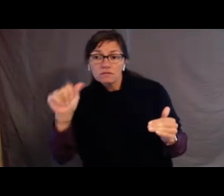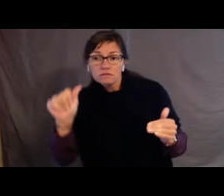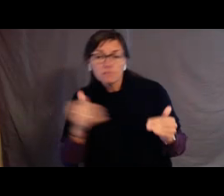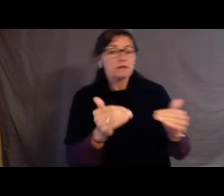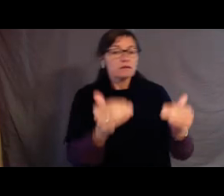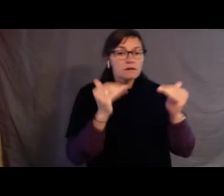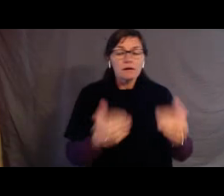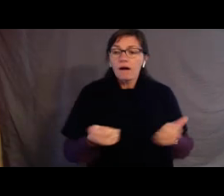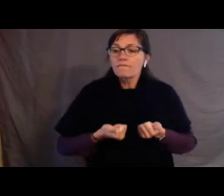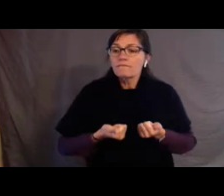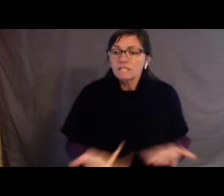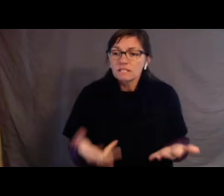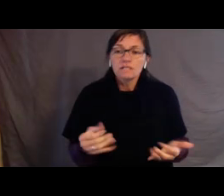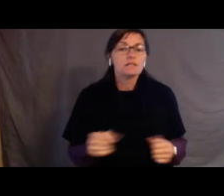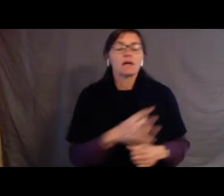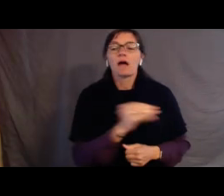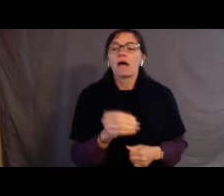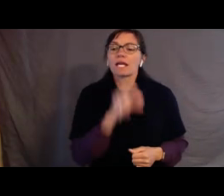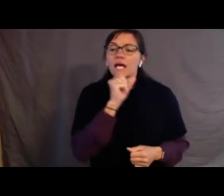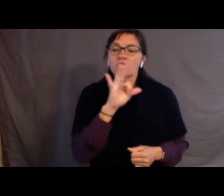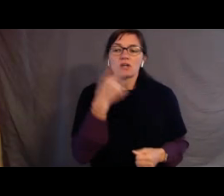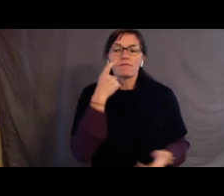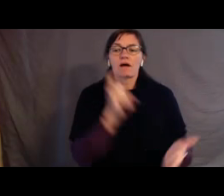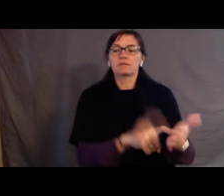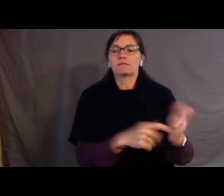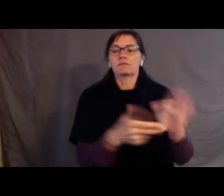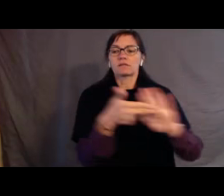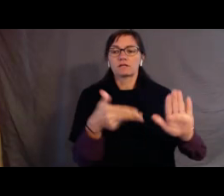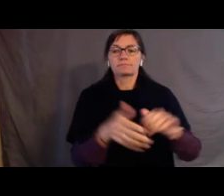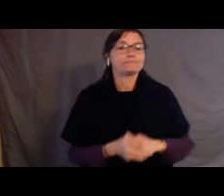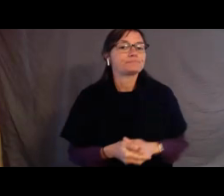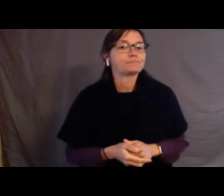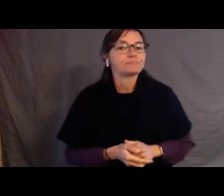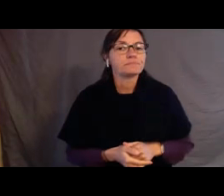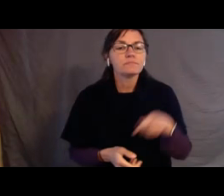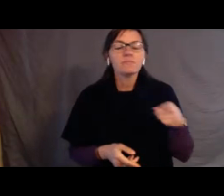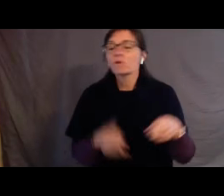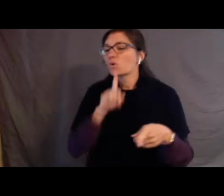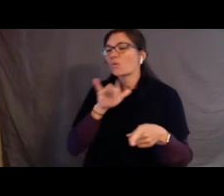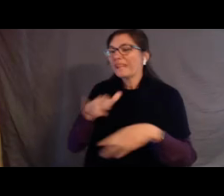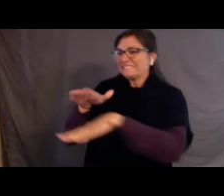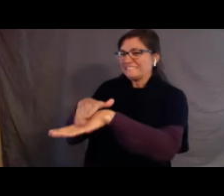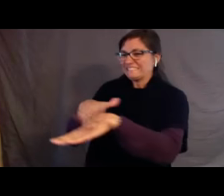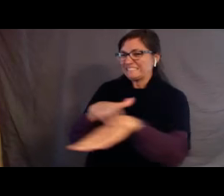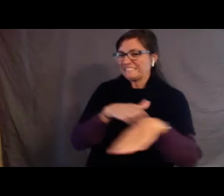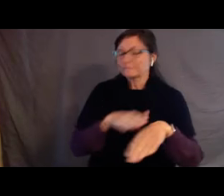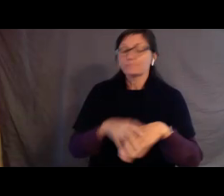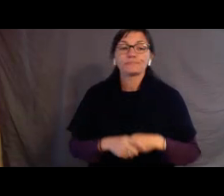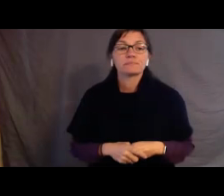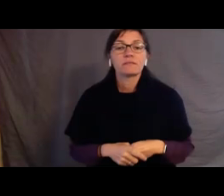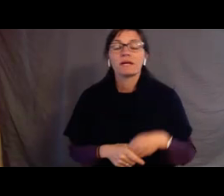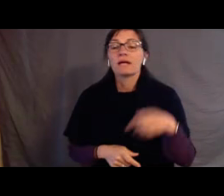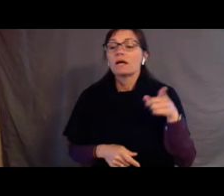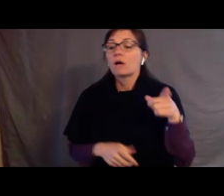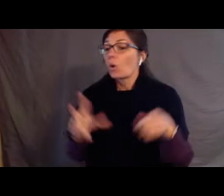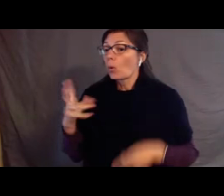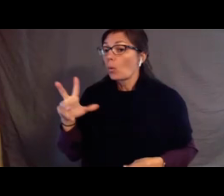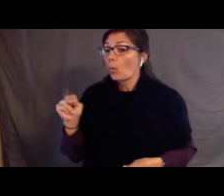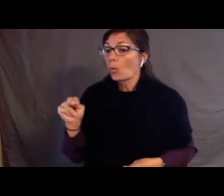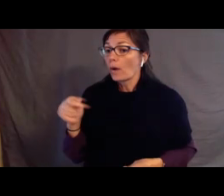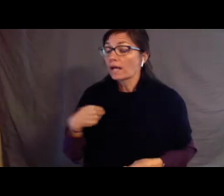of identification. So this is just a cautionary note. I find this a lot when I meet